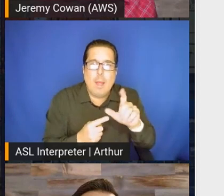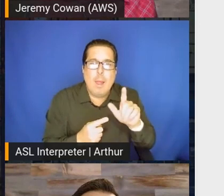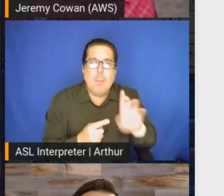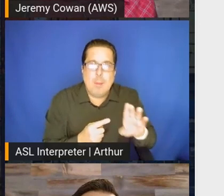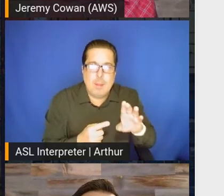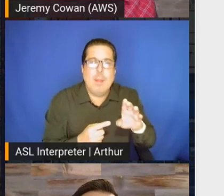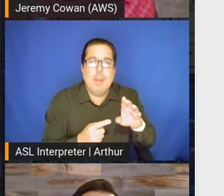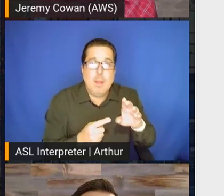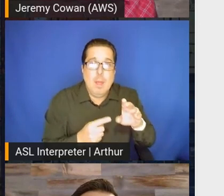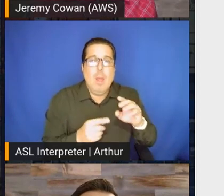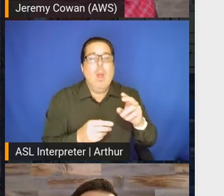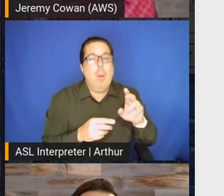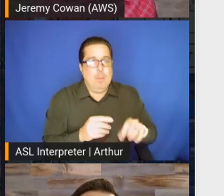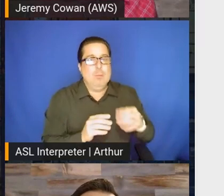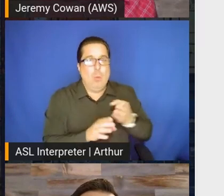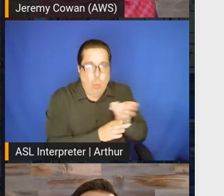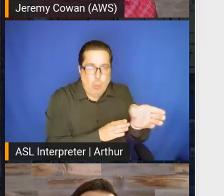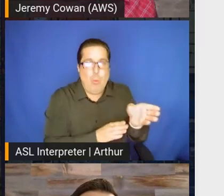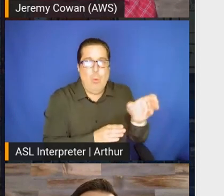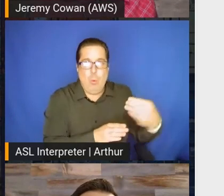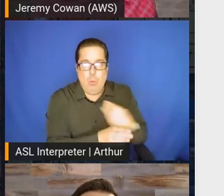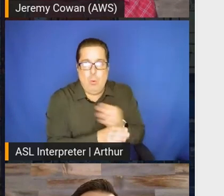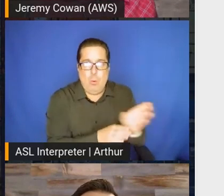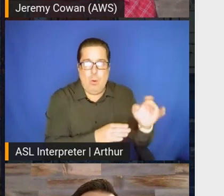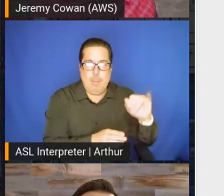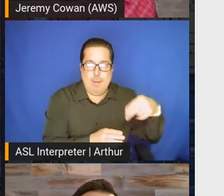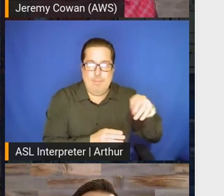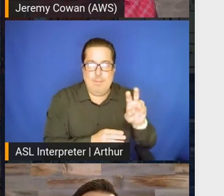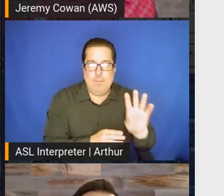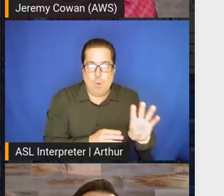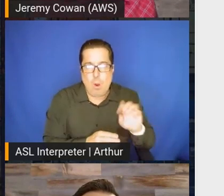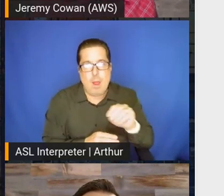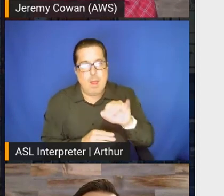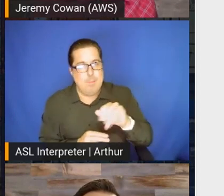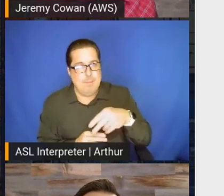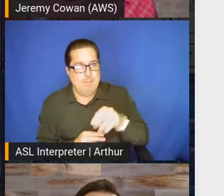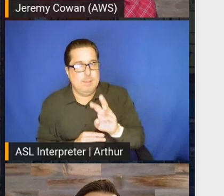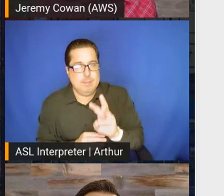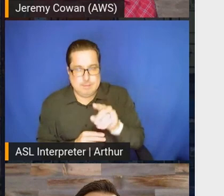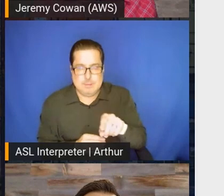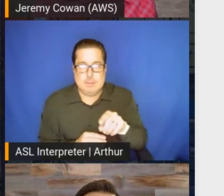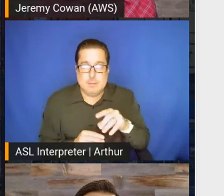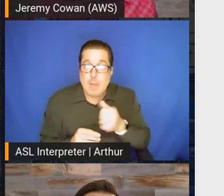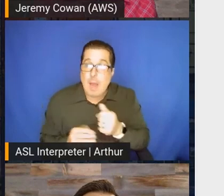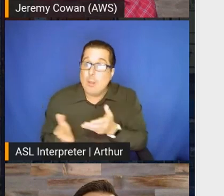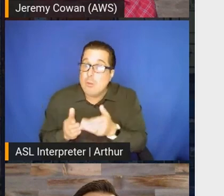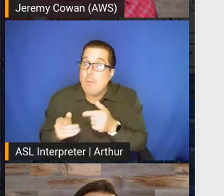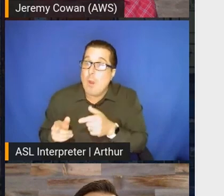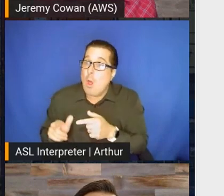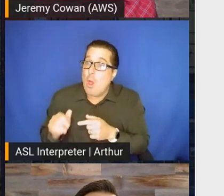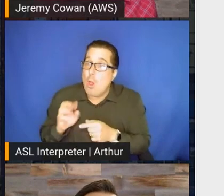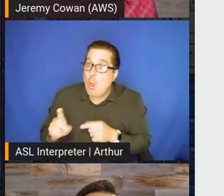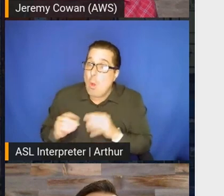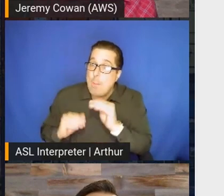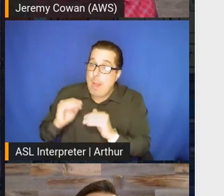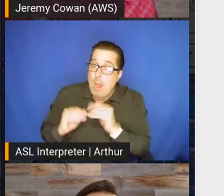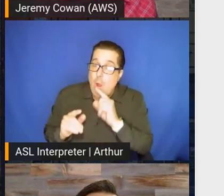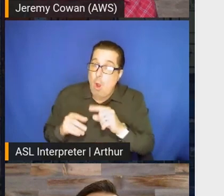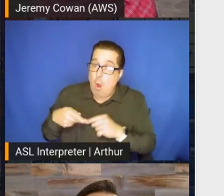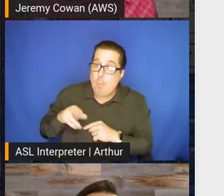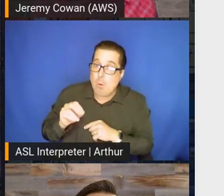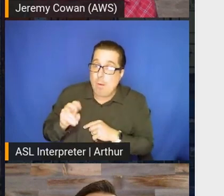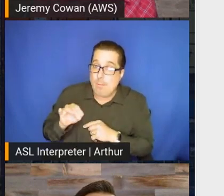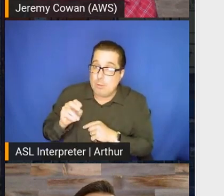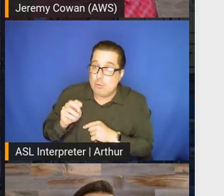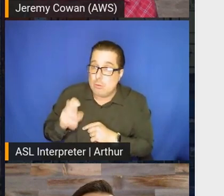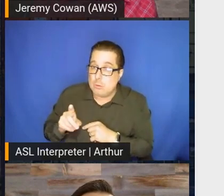IPv4 and an IPv6. Your services and hence any of the load balancers that are provisioned, or if